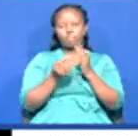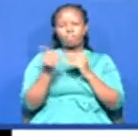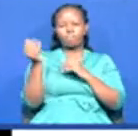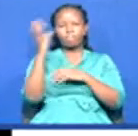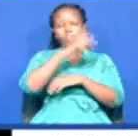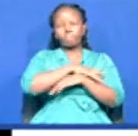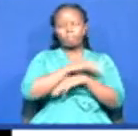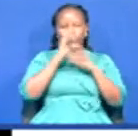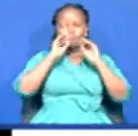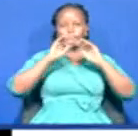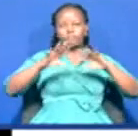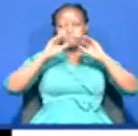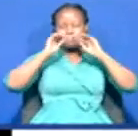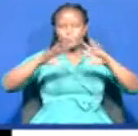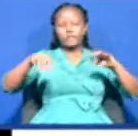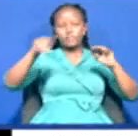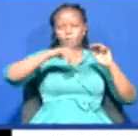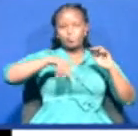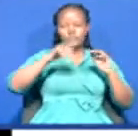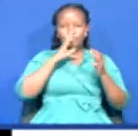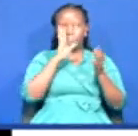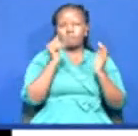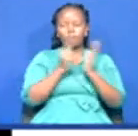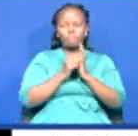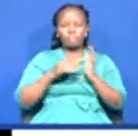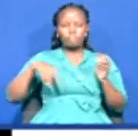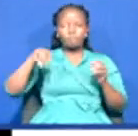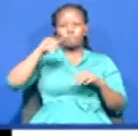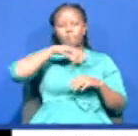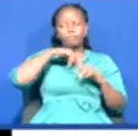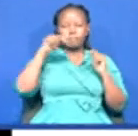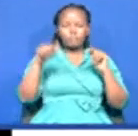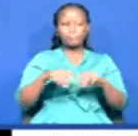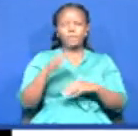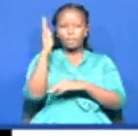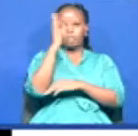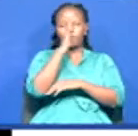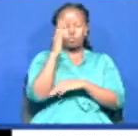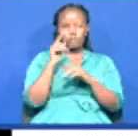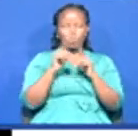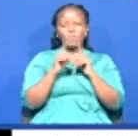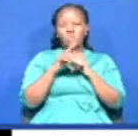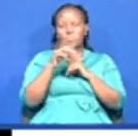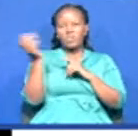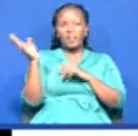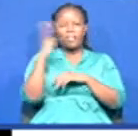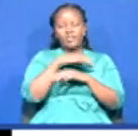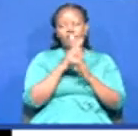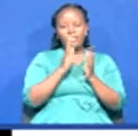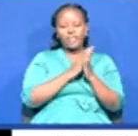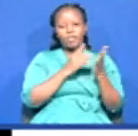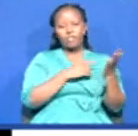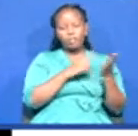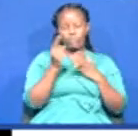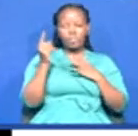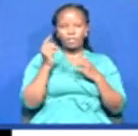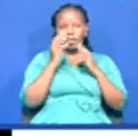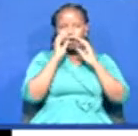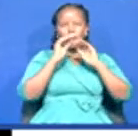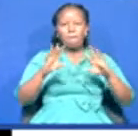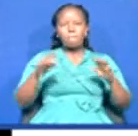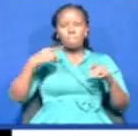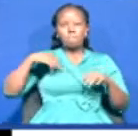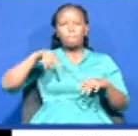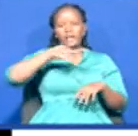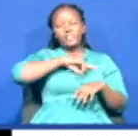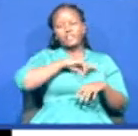may bless us, you may be with us and care for us throughout this afternoon and the rest of the day and the rest of the week. May you bless us and be with us. We